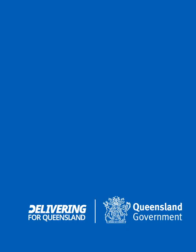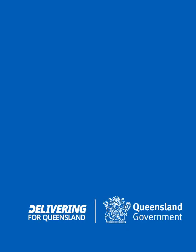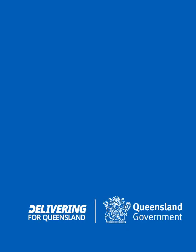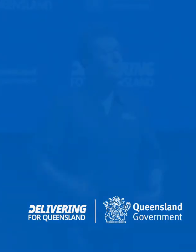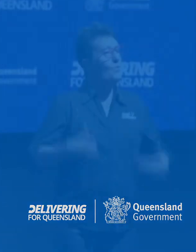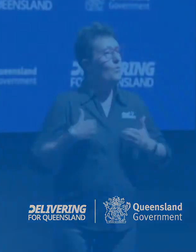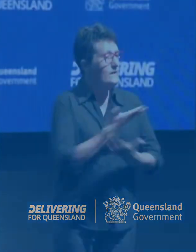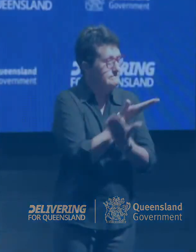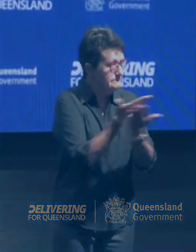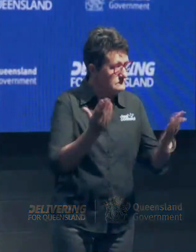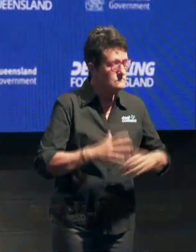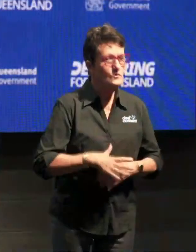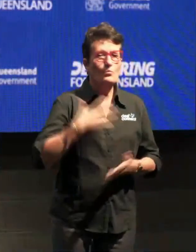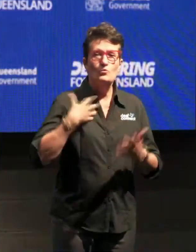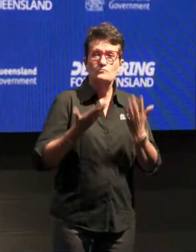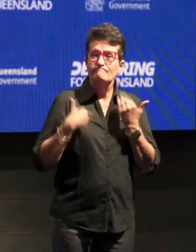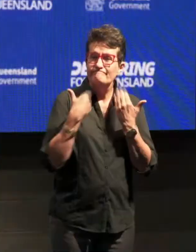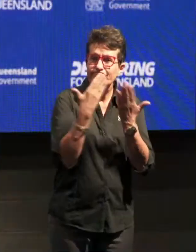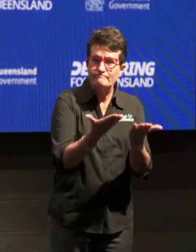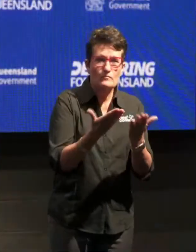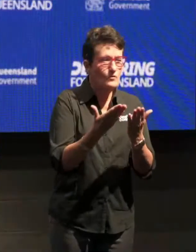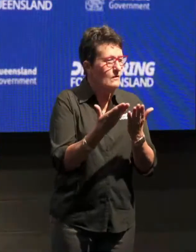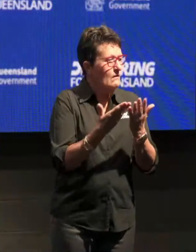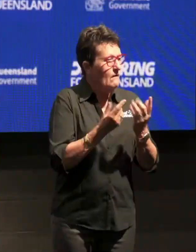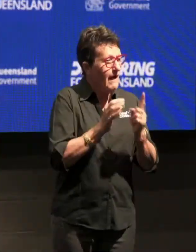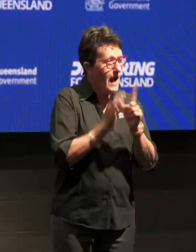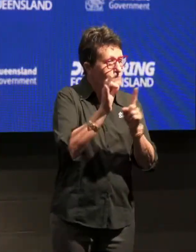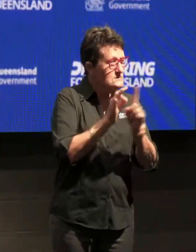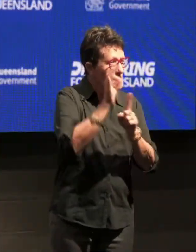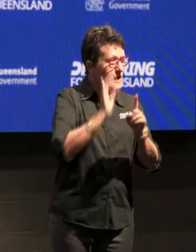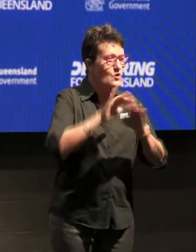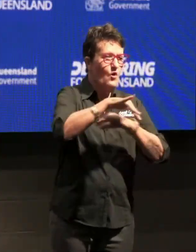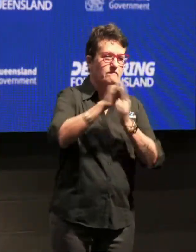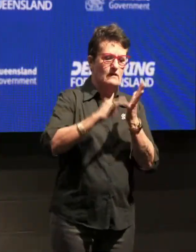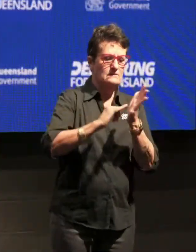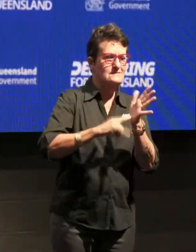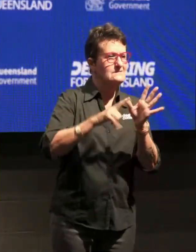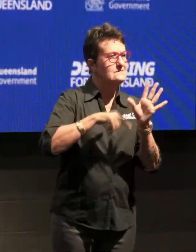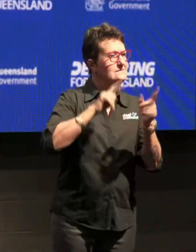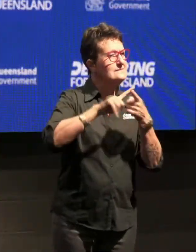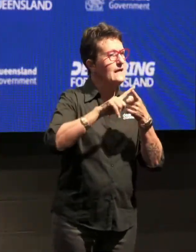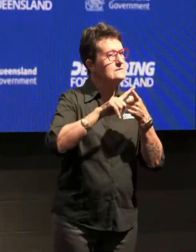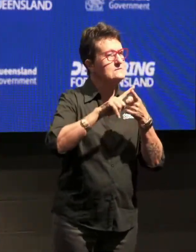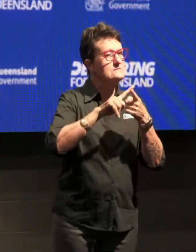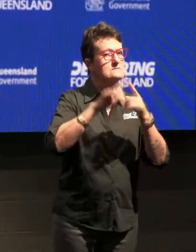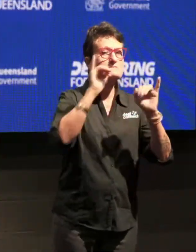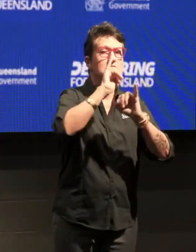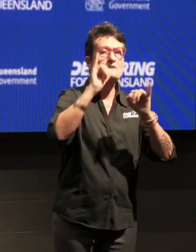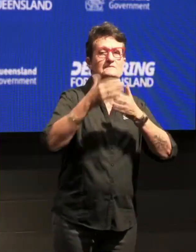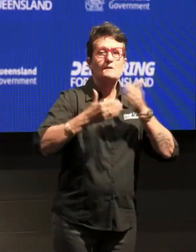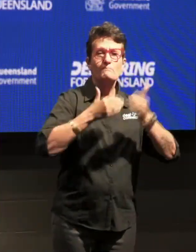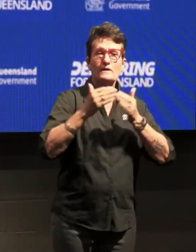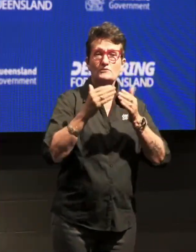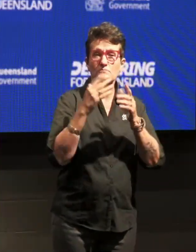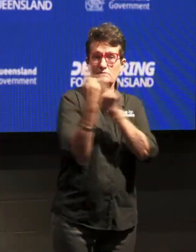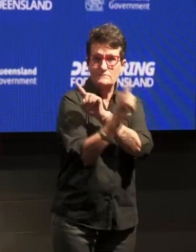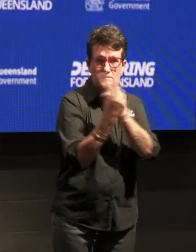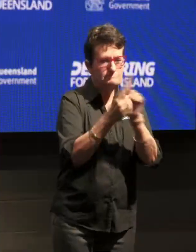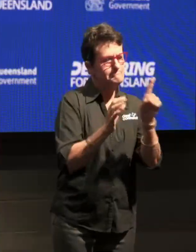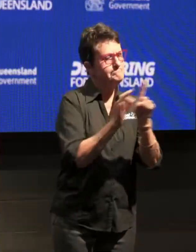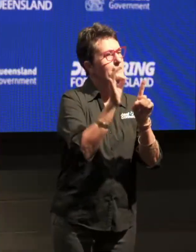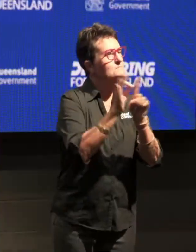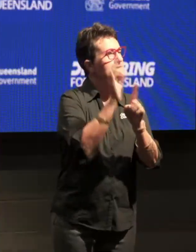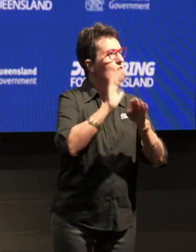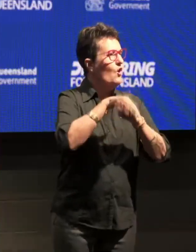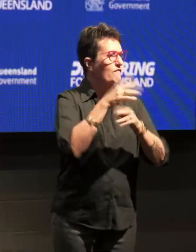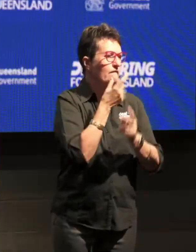Good morning, everybody. I just wanted to provide an update to the state following a State Disaster Management Committee meeting and to provide an update on a couple of